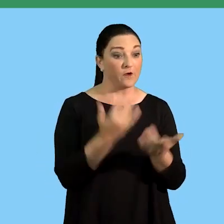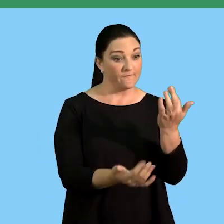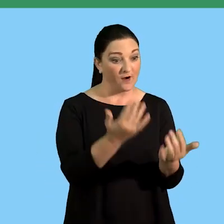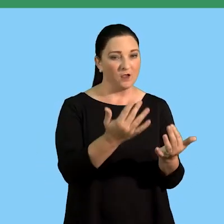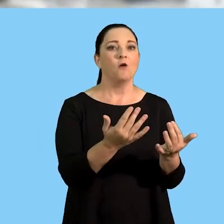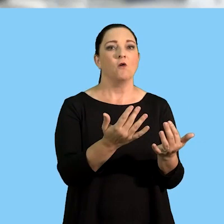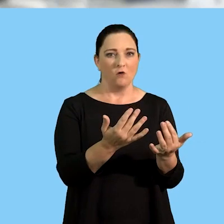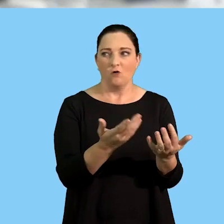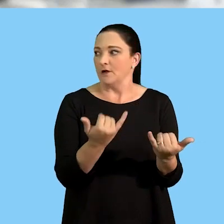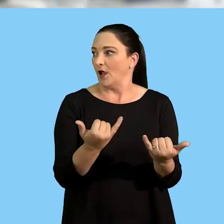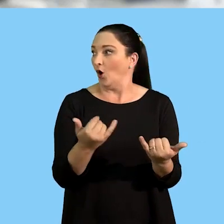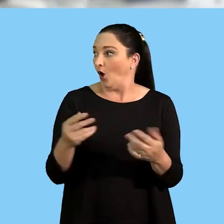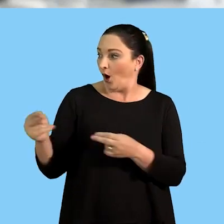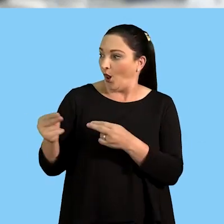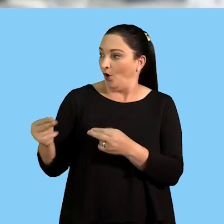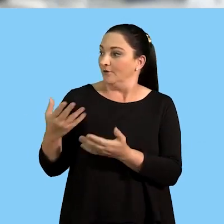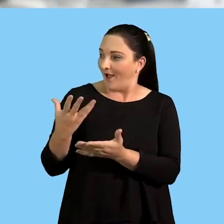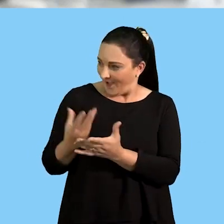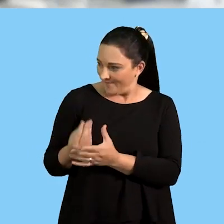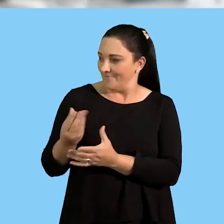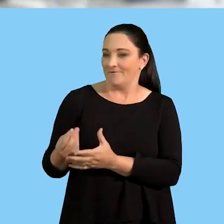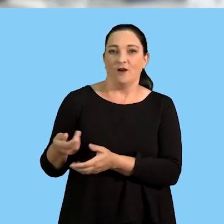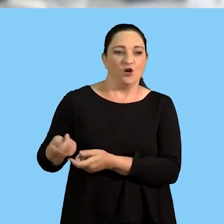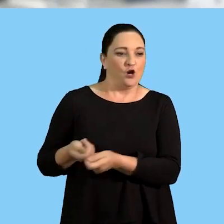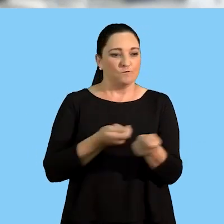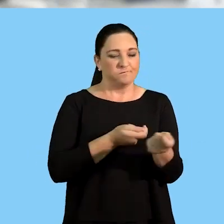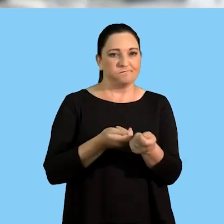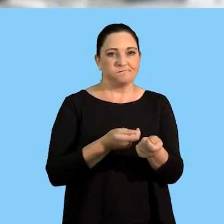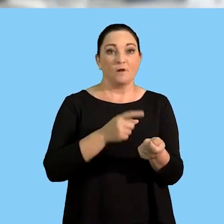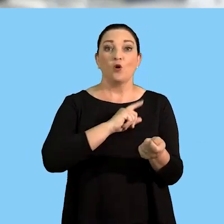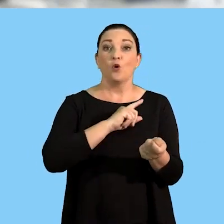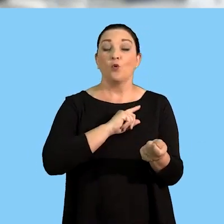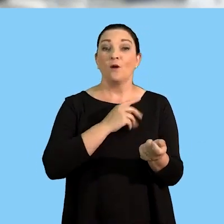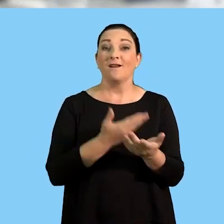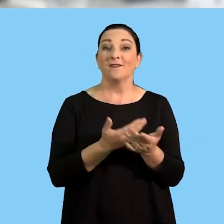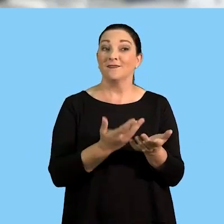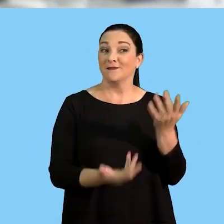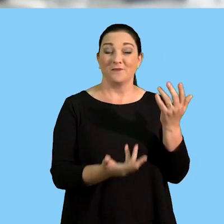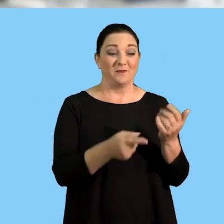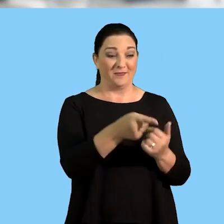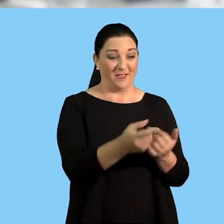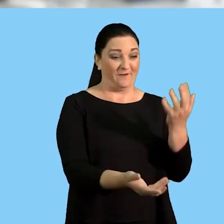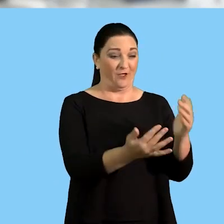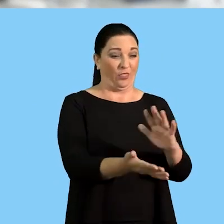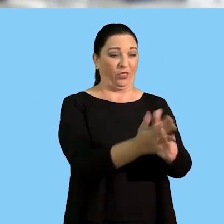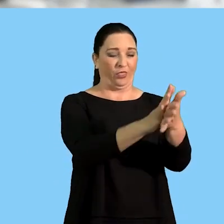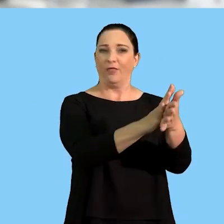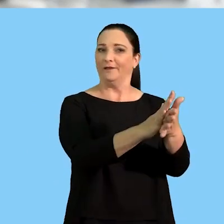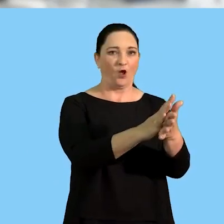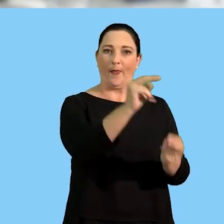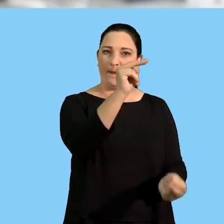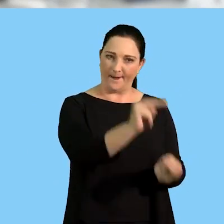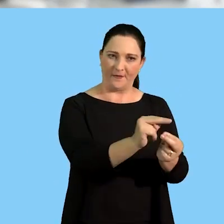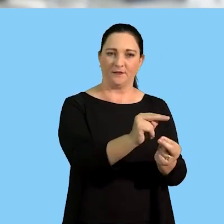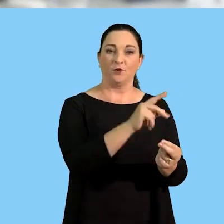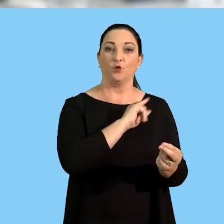that when there is a fire, there are resources close by available to at least help minimize the damage that is caused by